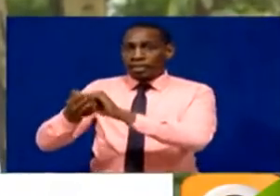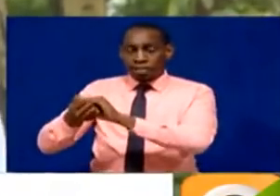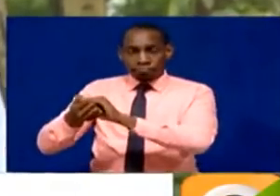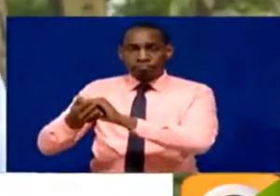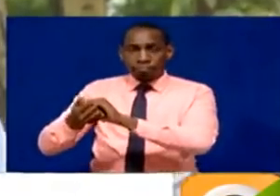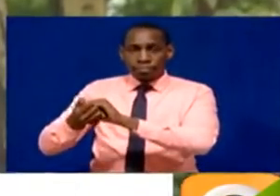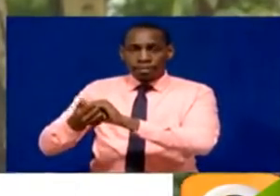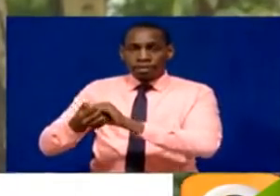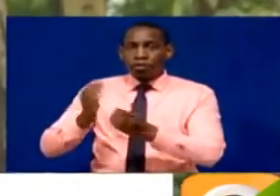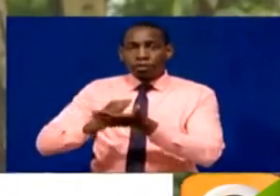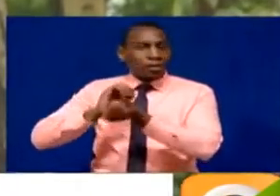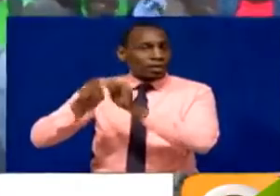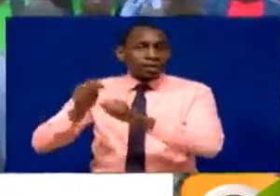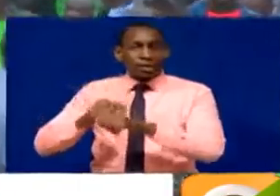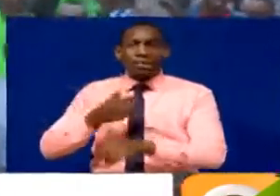station.